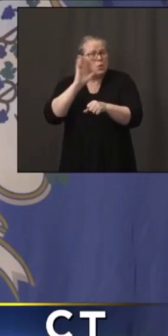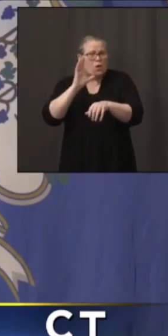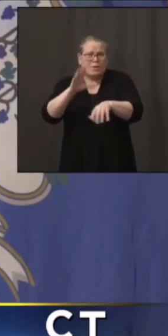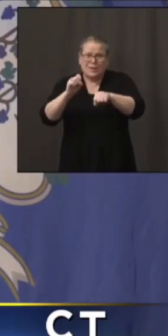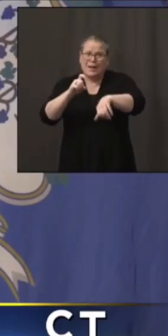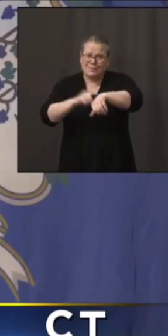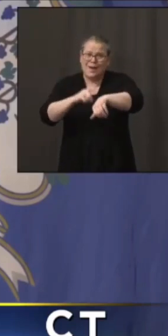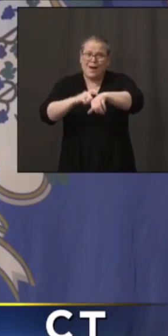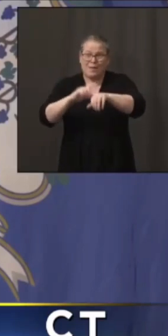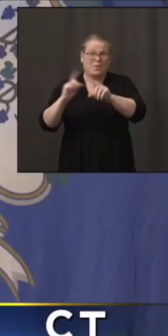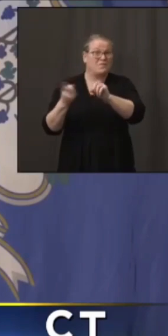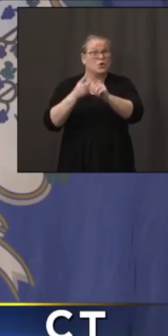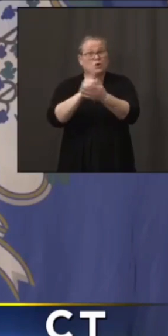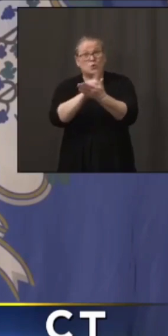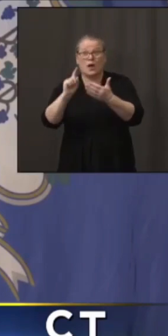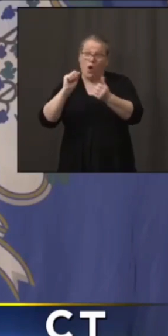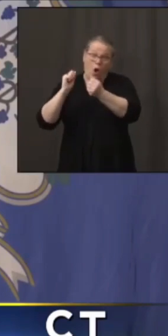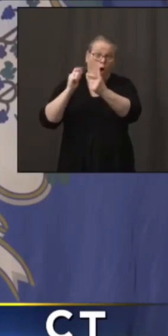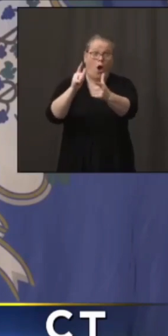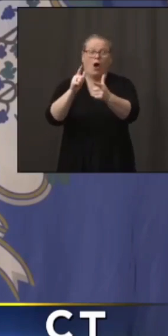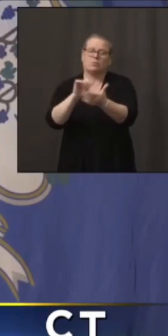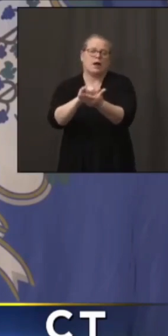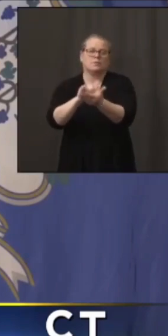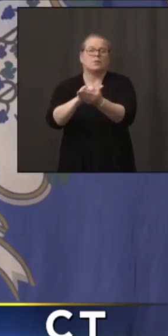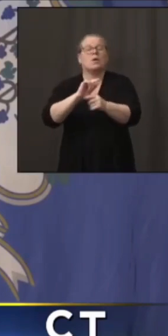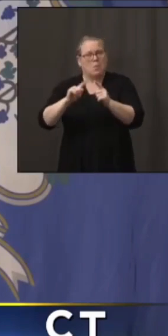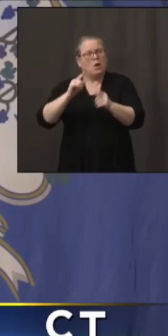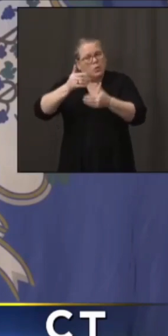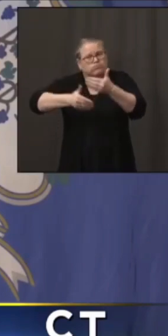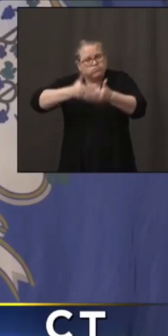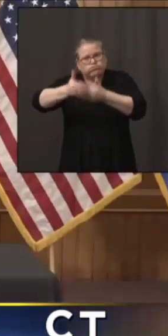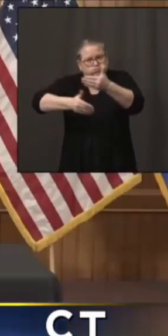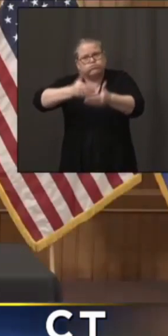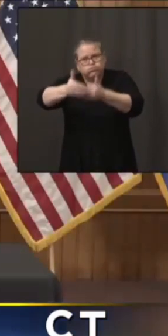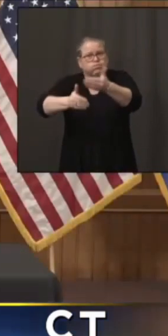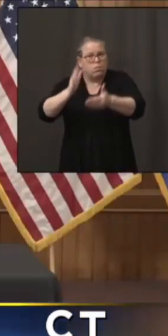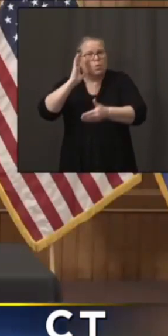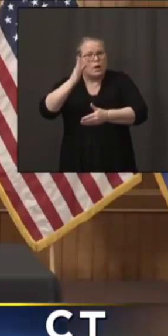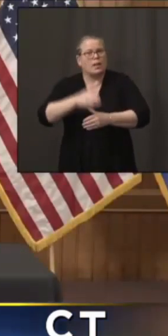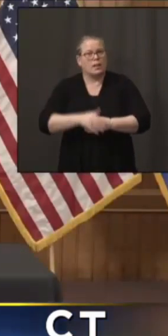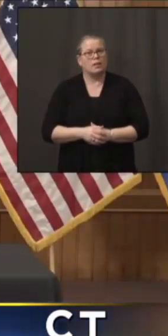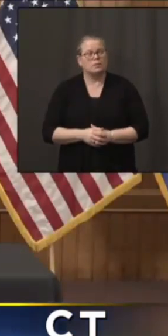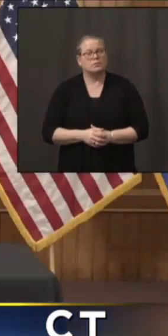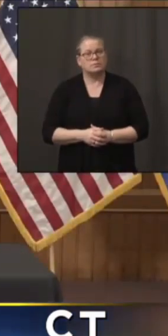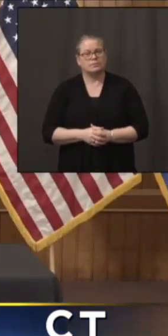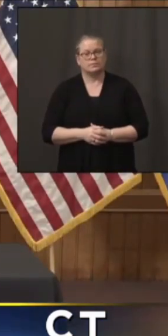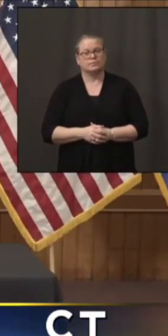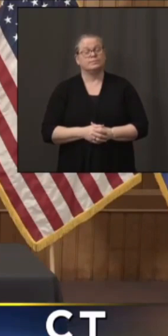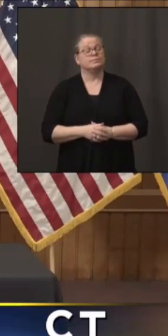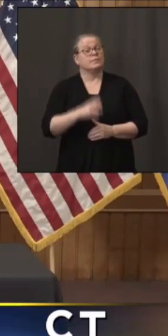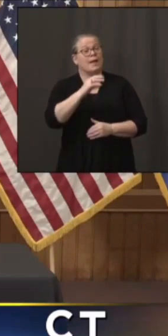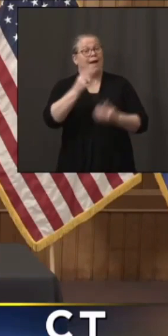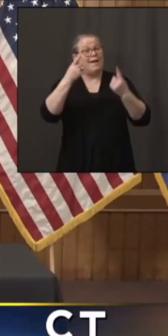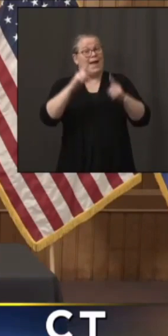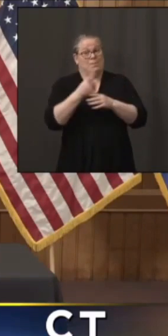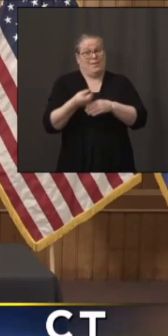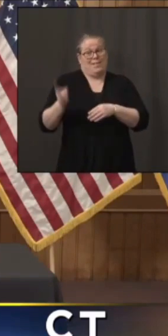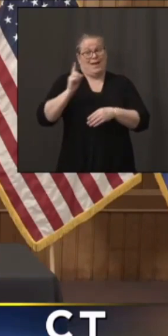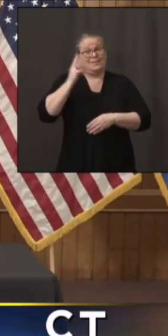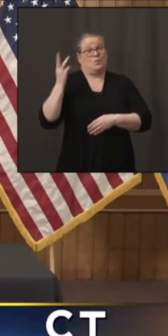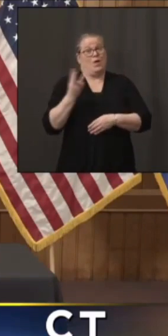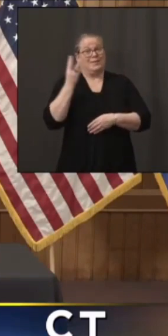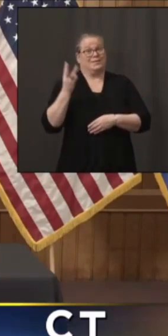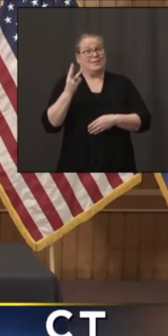week, but I think you know where we're headed. And as you've learned more, as we've learned more about what happened last Wednesday at the